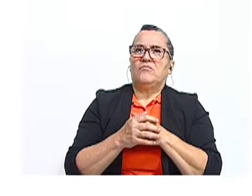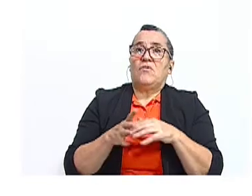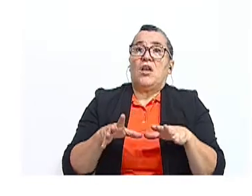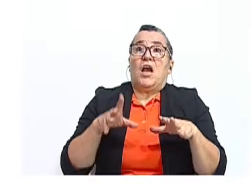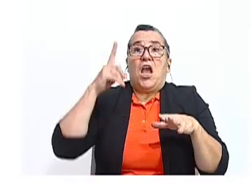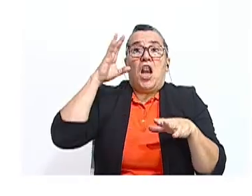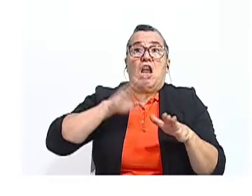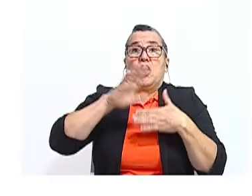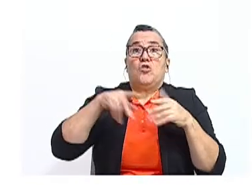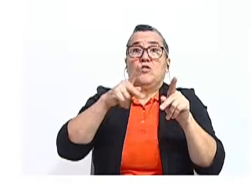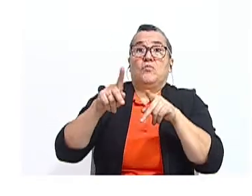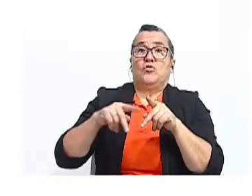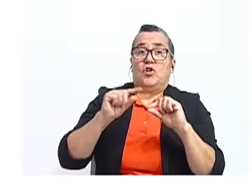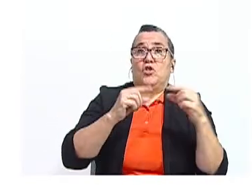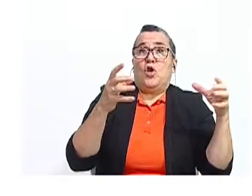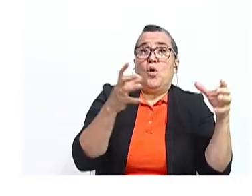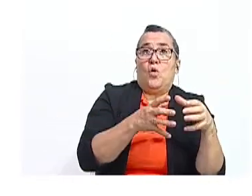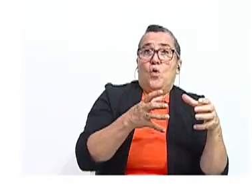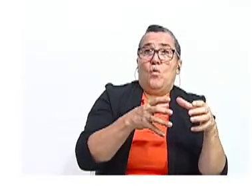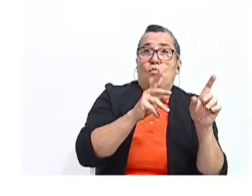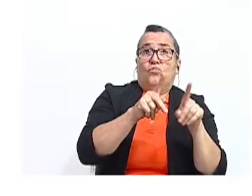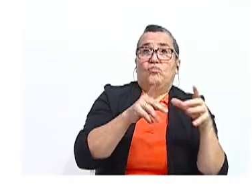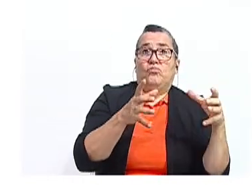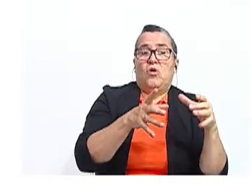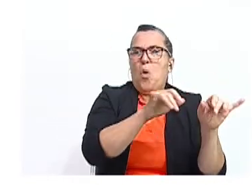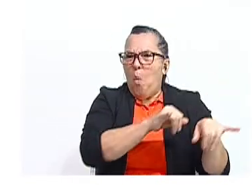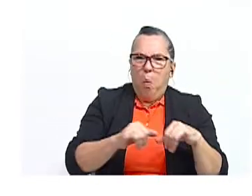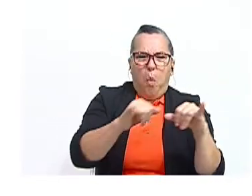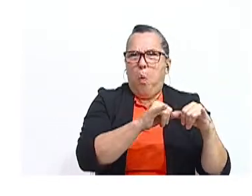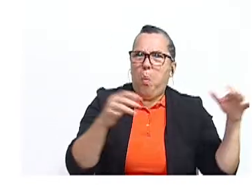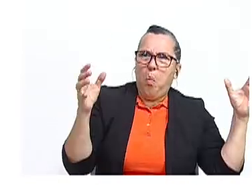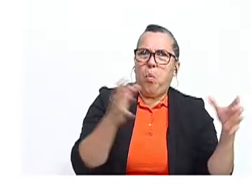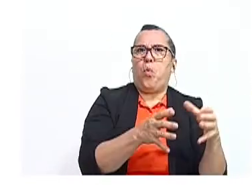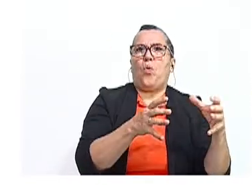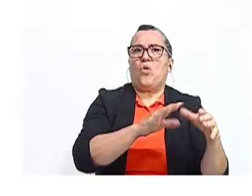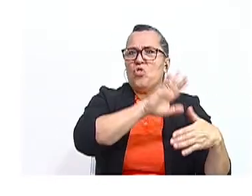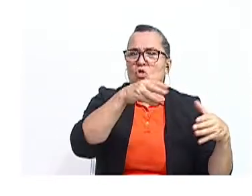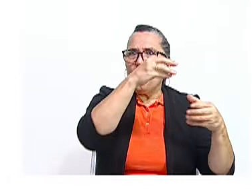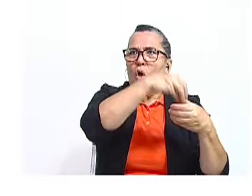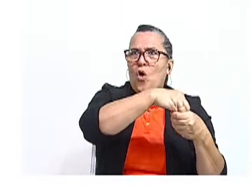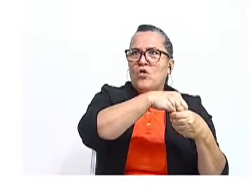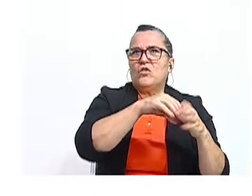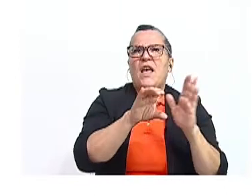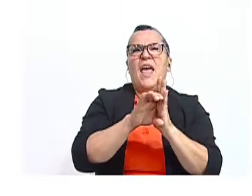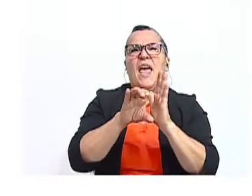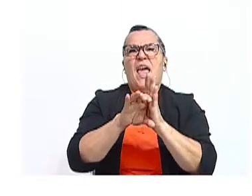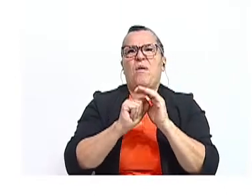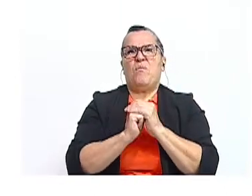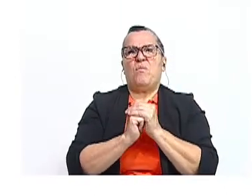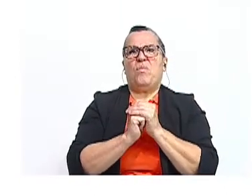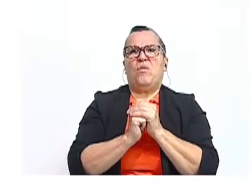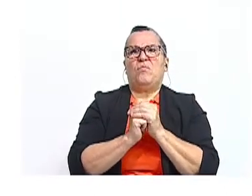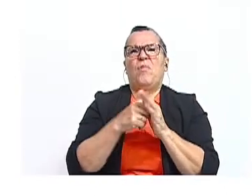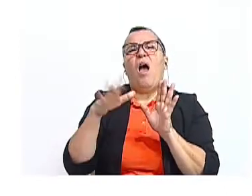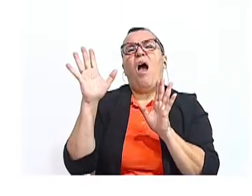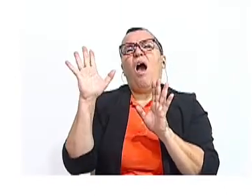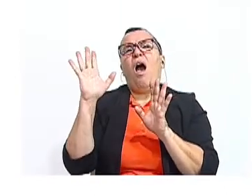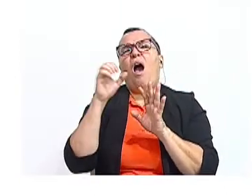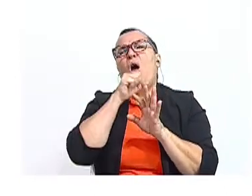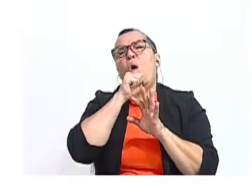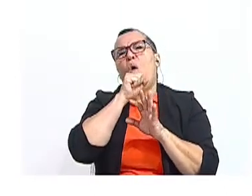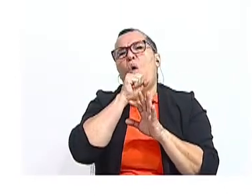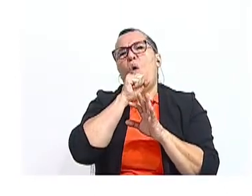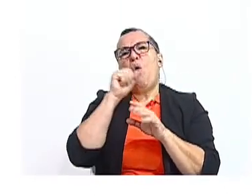all members of a certain group of people are the same in some way. For example,